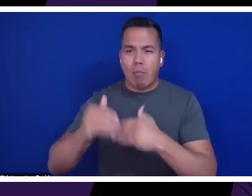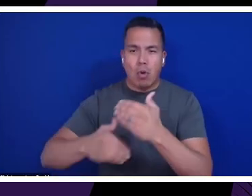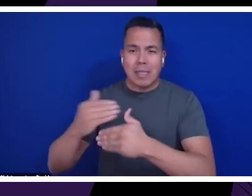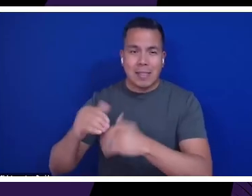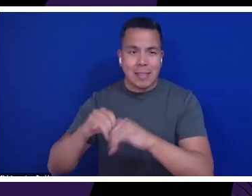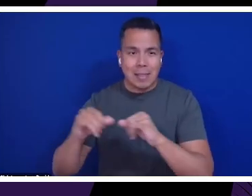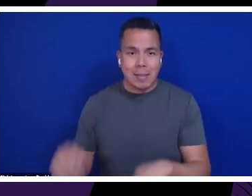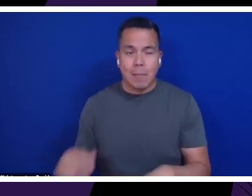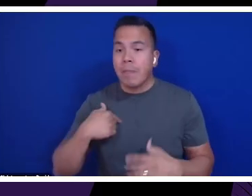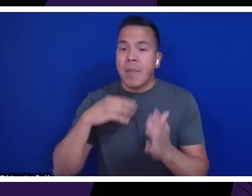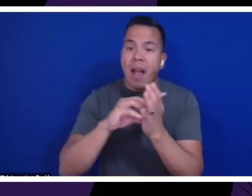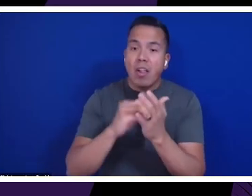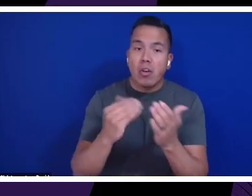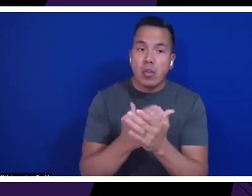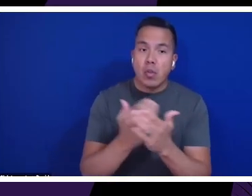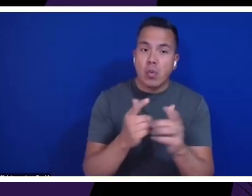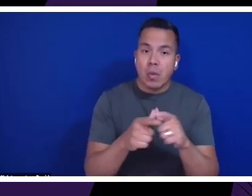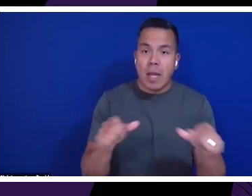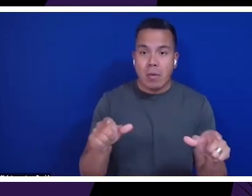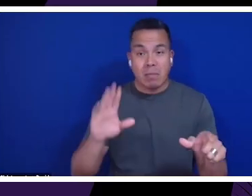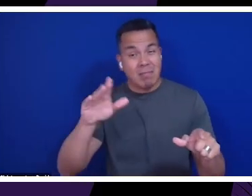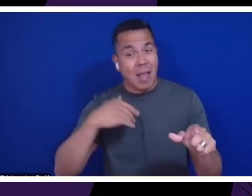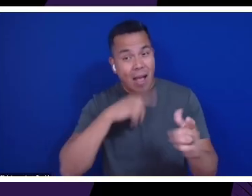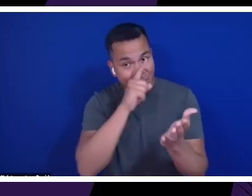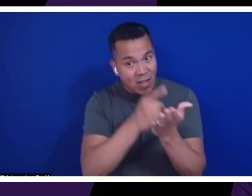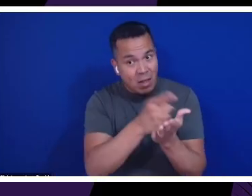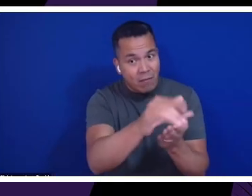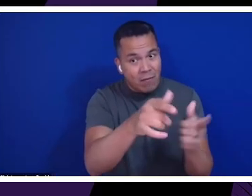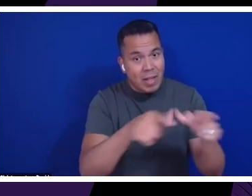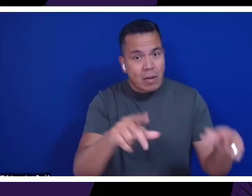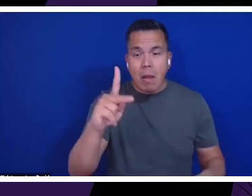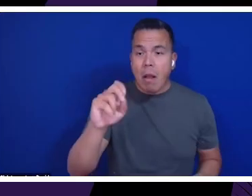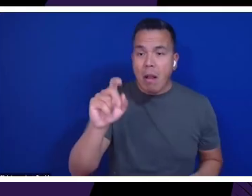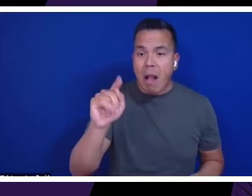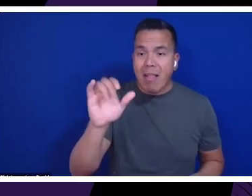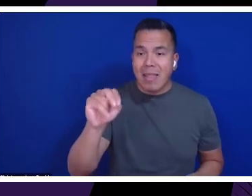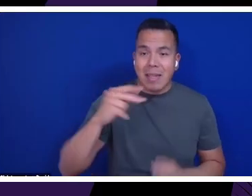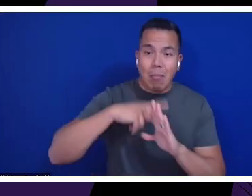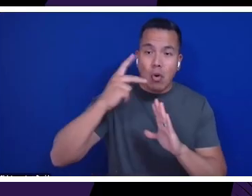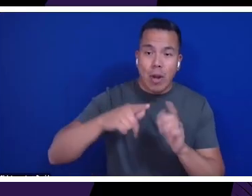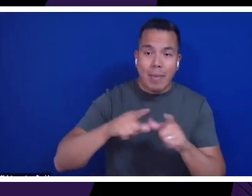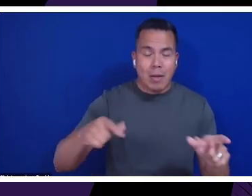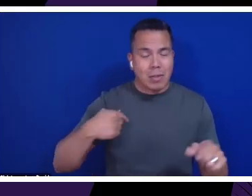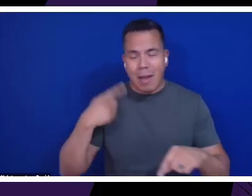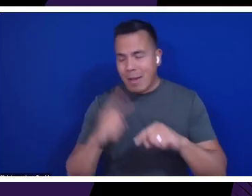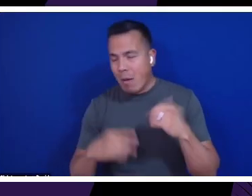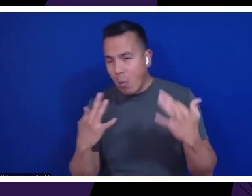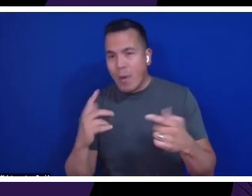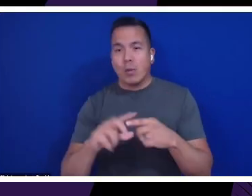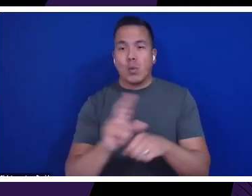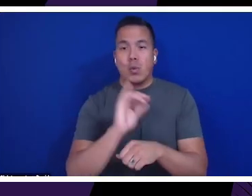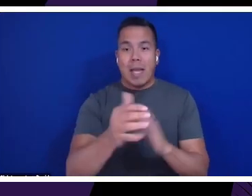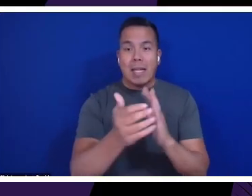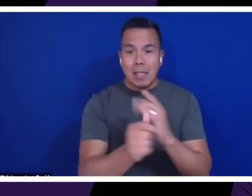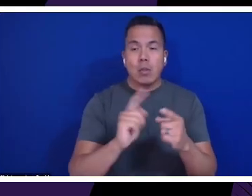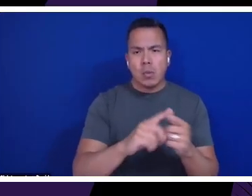I learned, and I gotta admit, fell in love with the Kotlin programming language. I can't wait to use that skill to get into